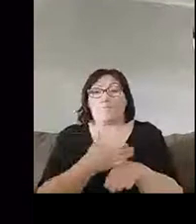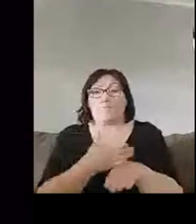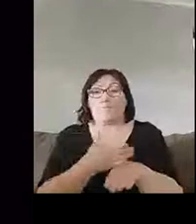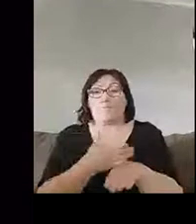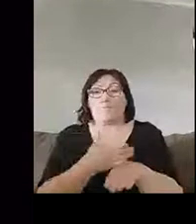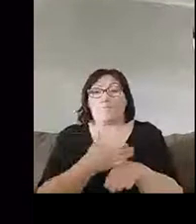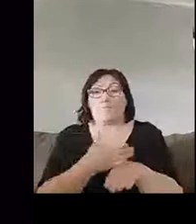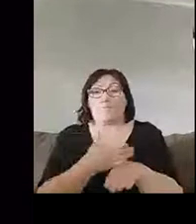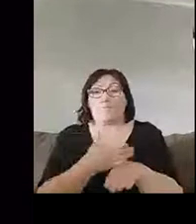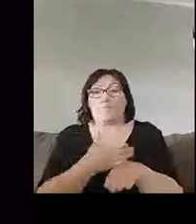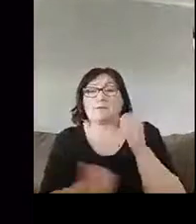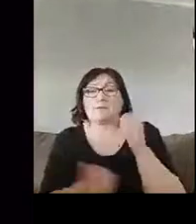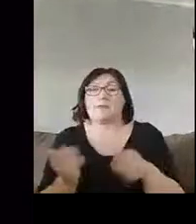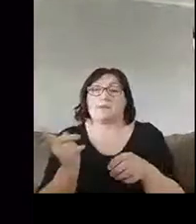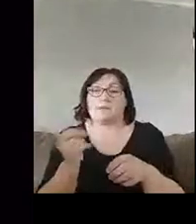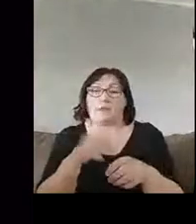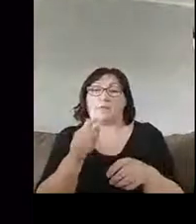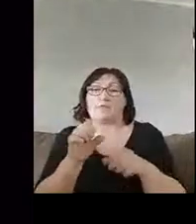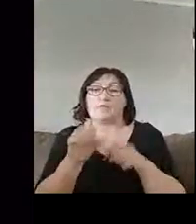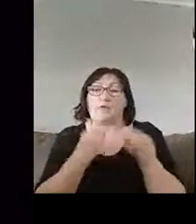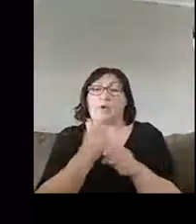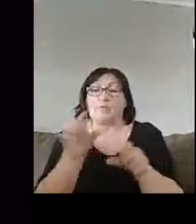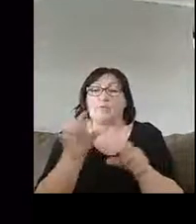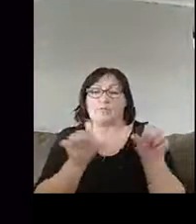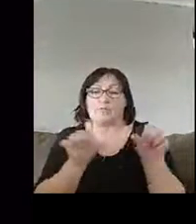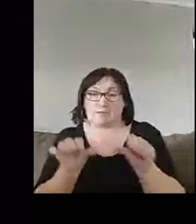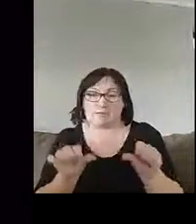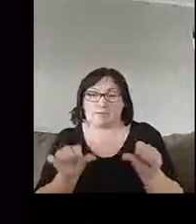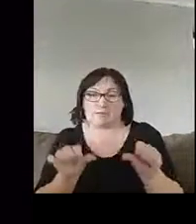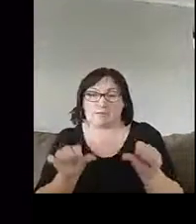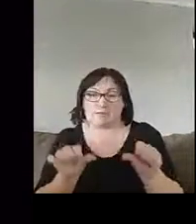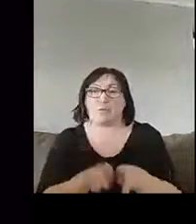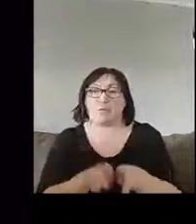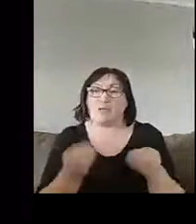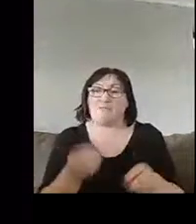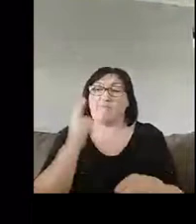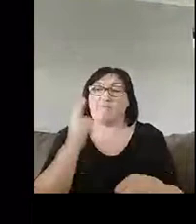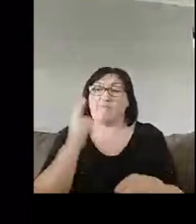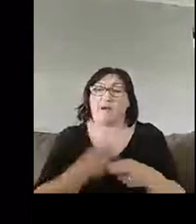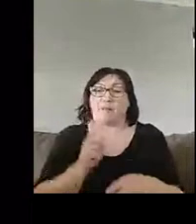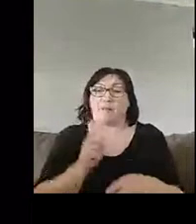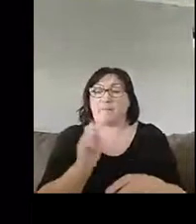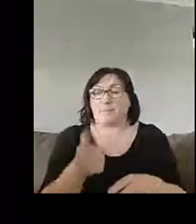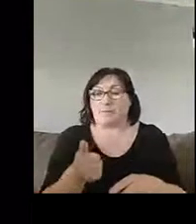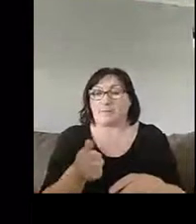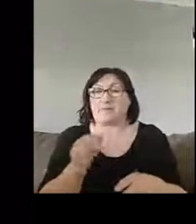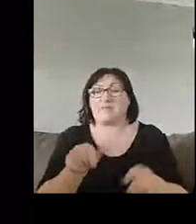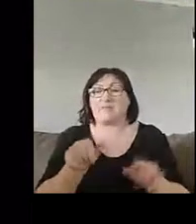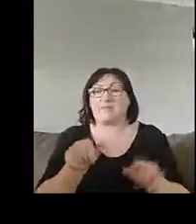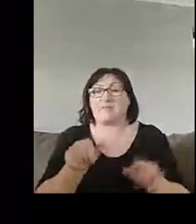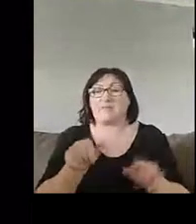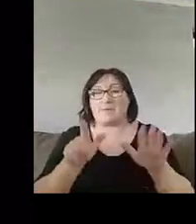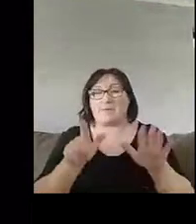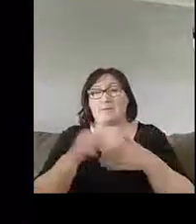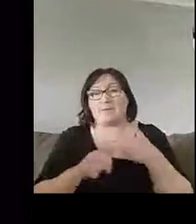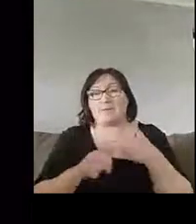assessment. And then, of course, there's also a final payment, which will be 7 months after the year of